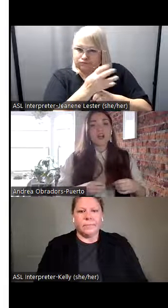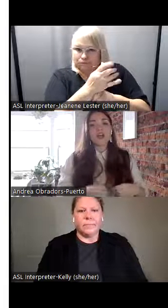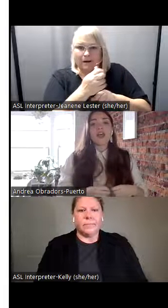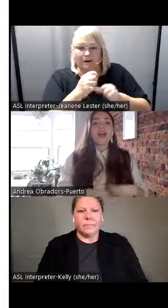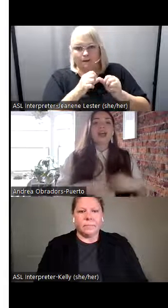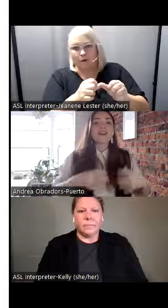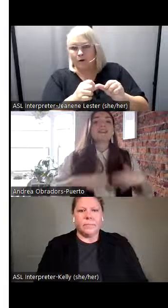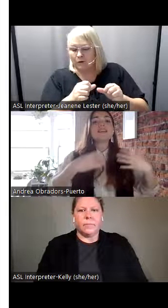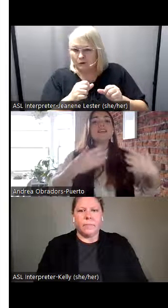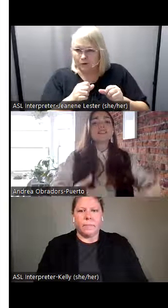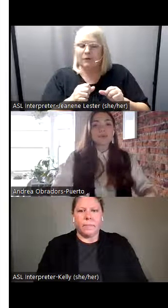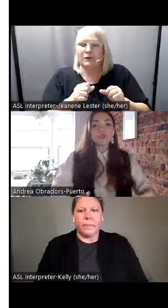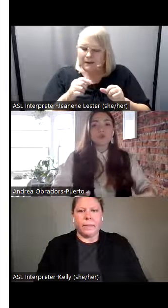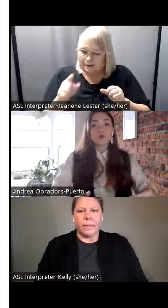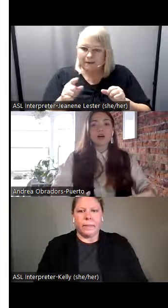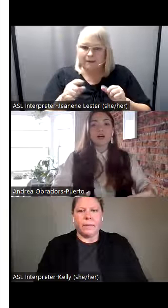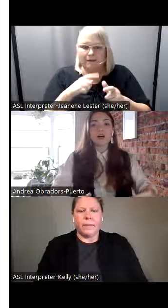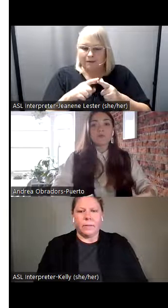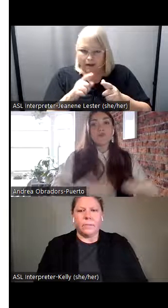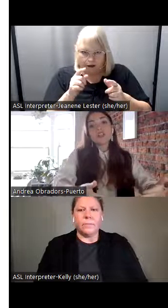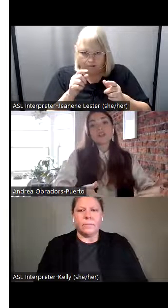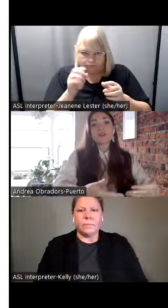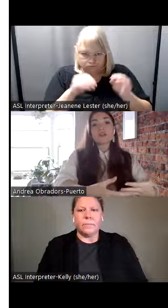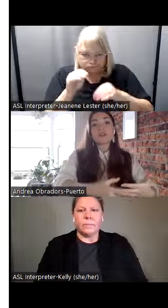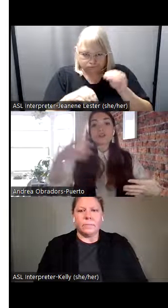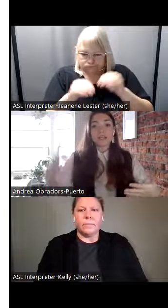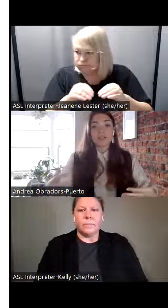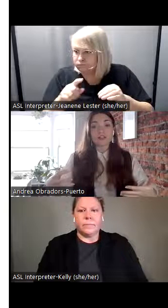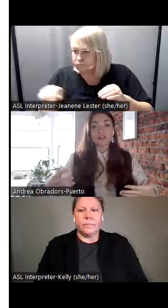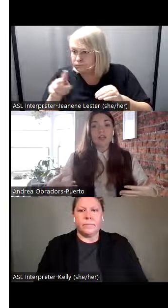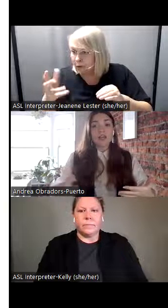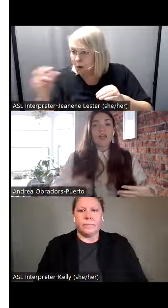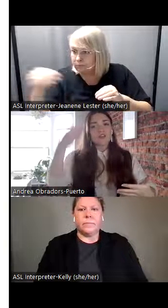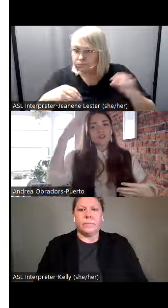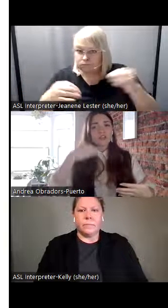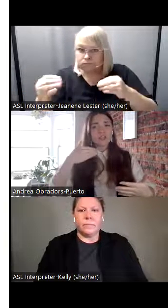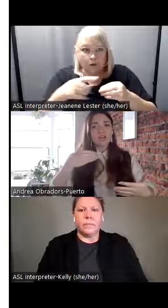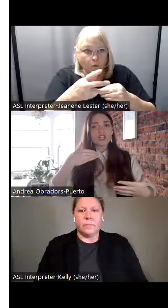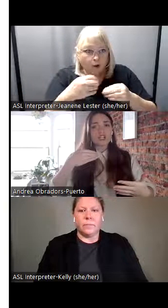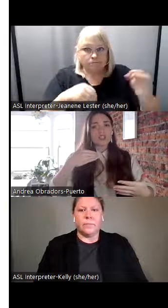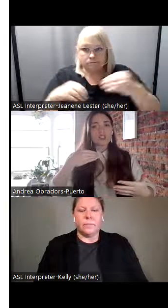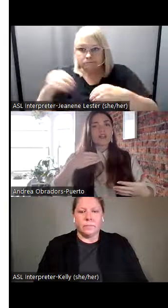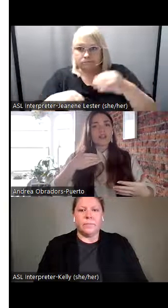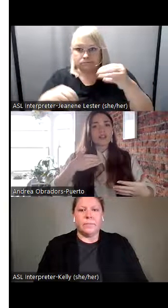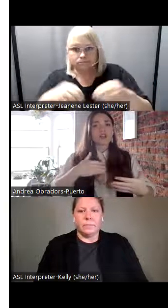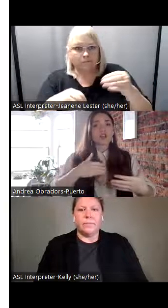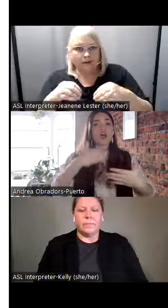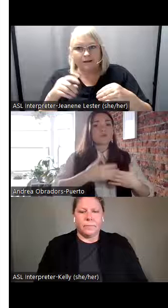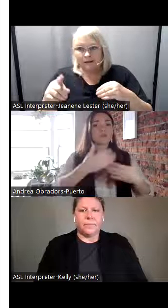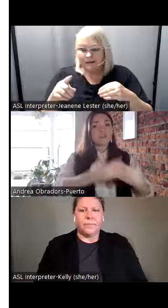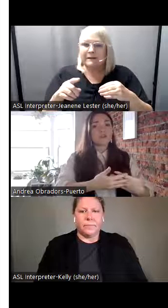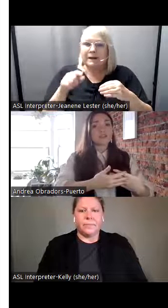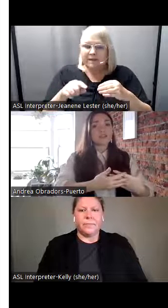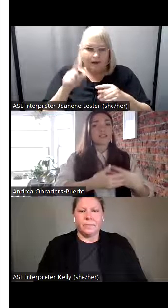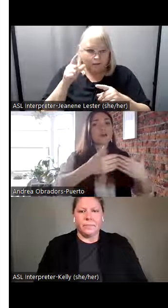characteristics, and then selling them to customers via retailers. And under this logic, service or